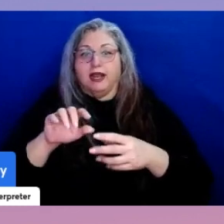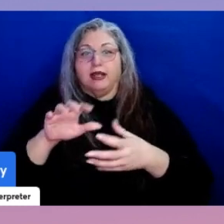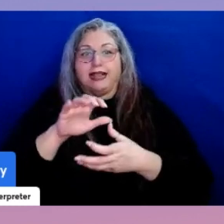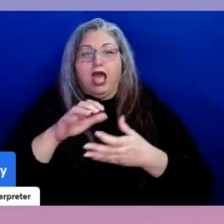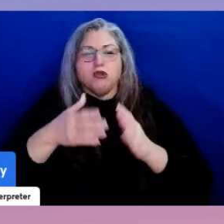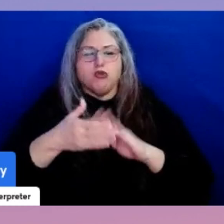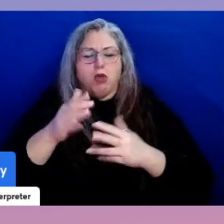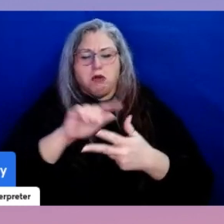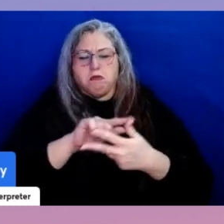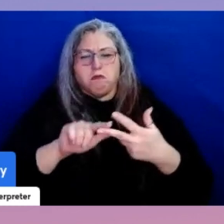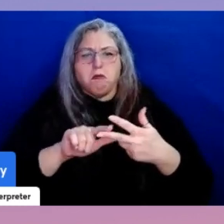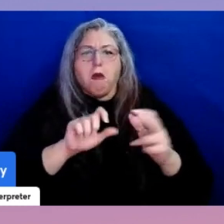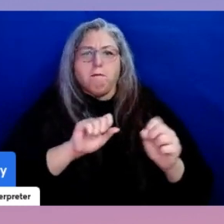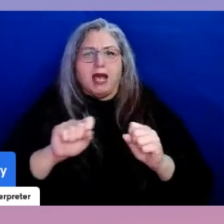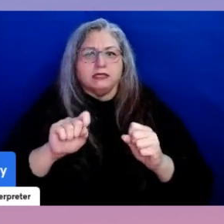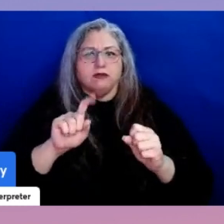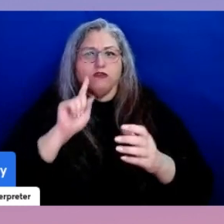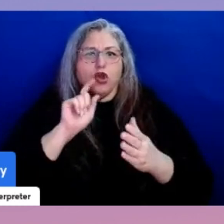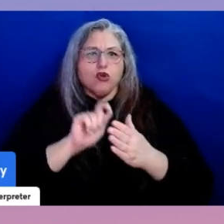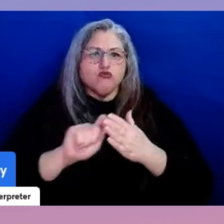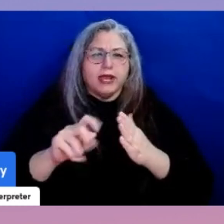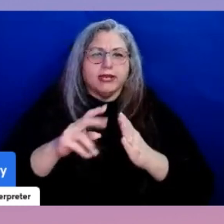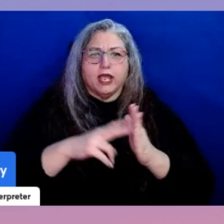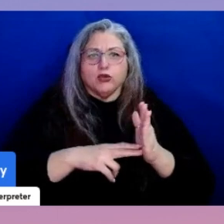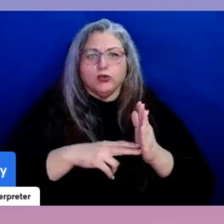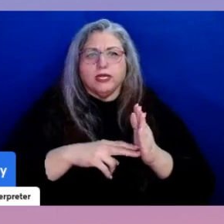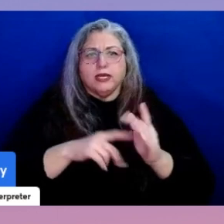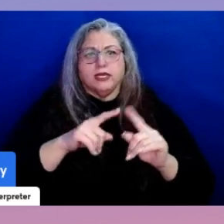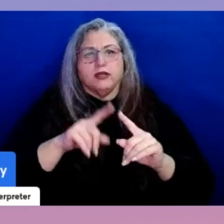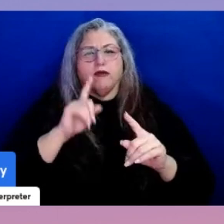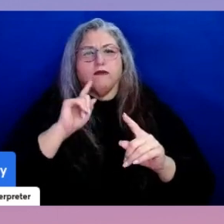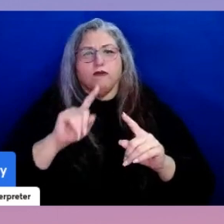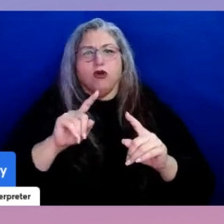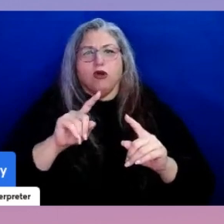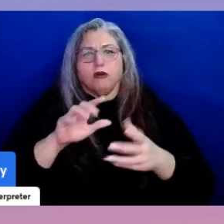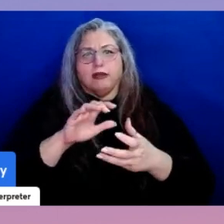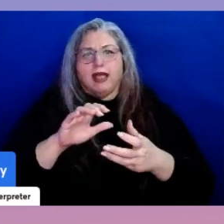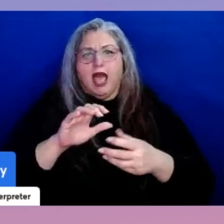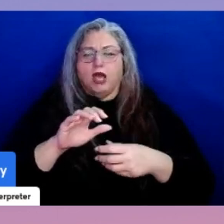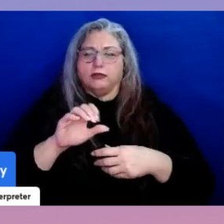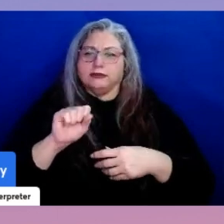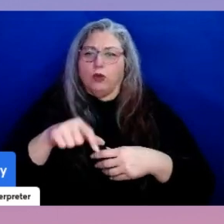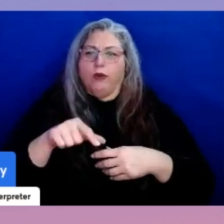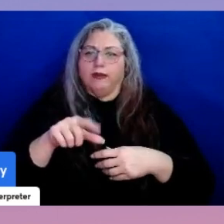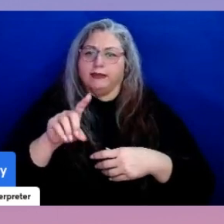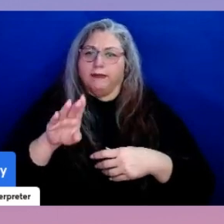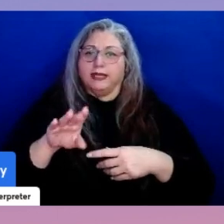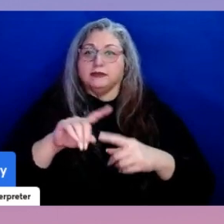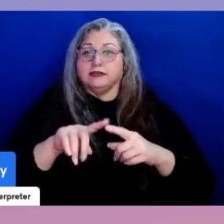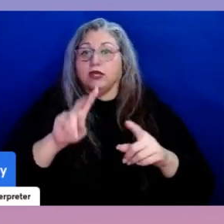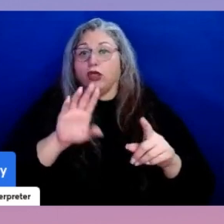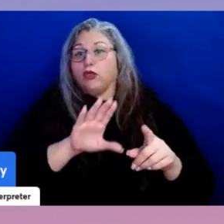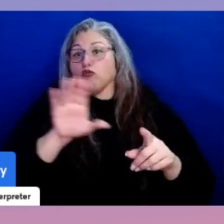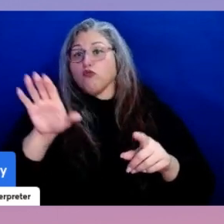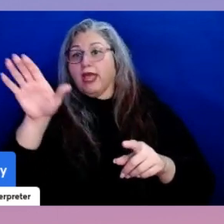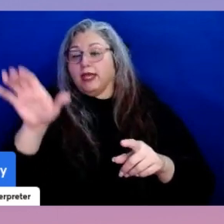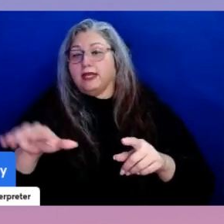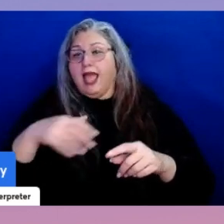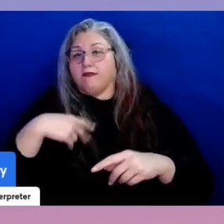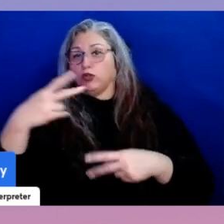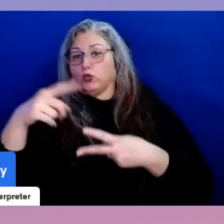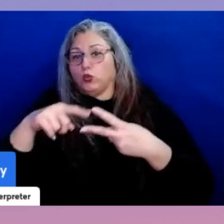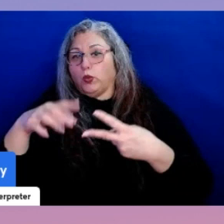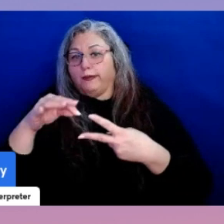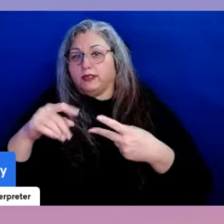for writing and reading from our Cloud SQL database. To the right, we have two options. First, we have